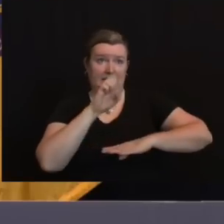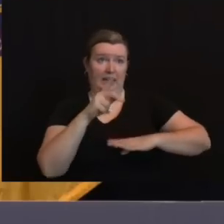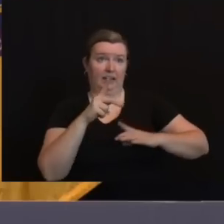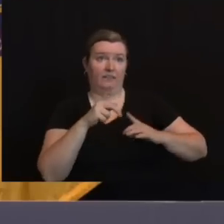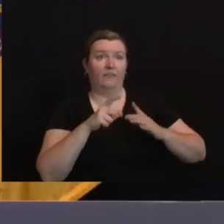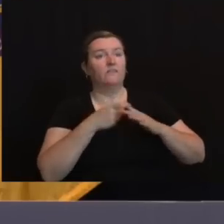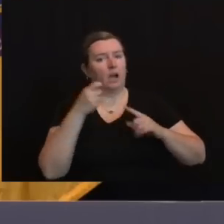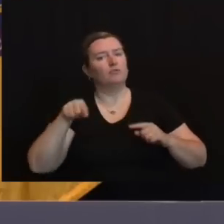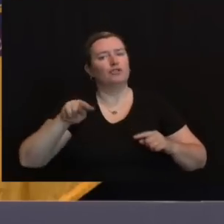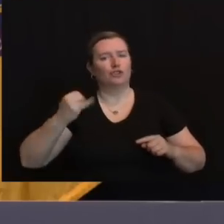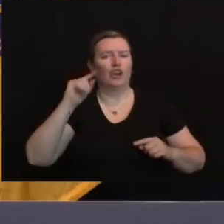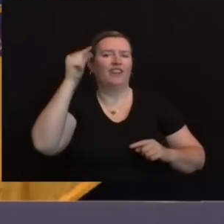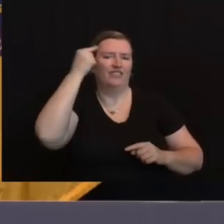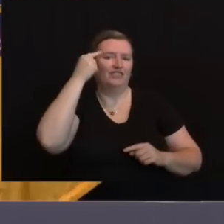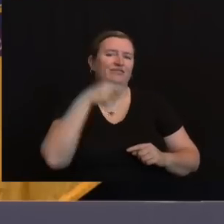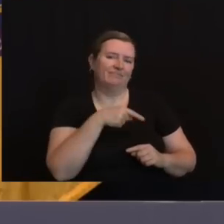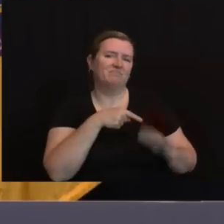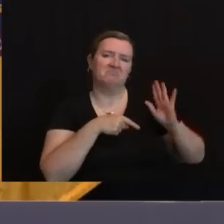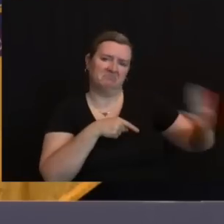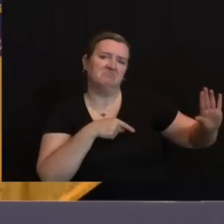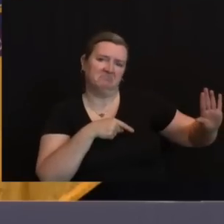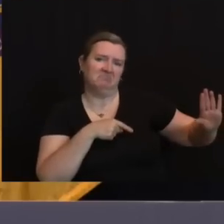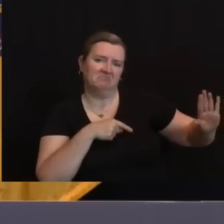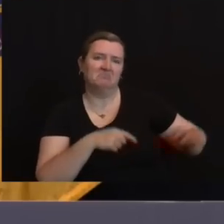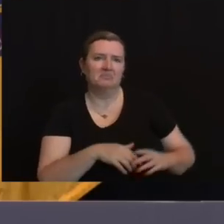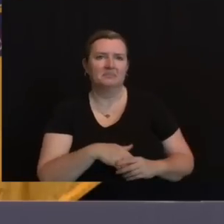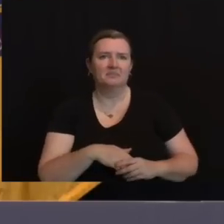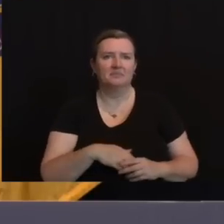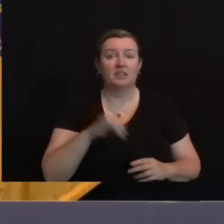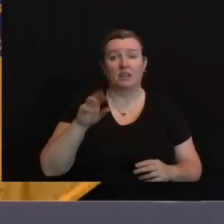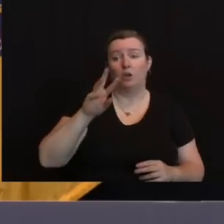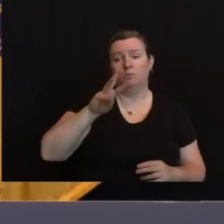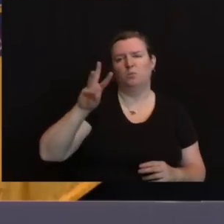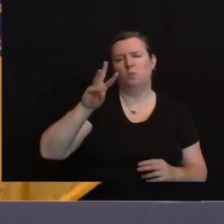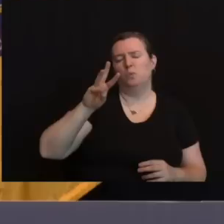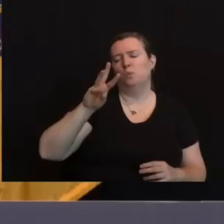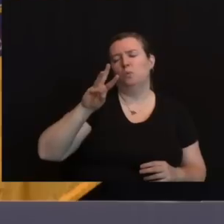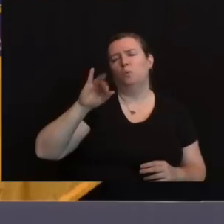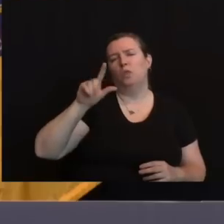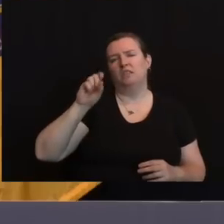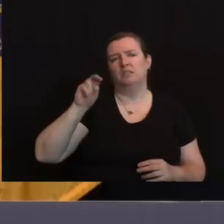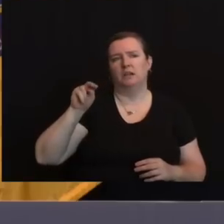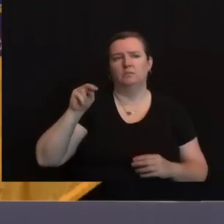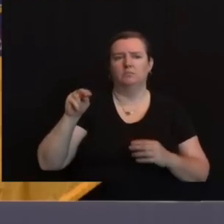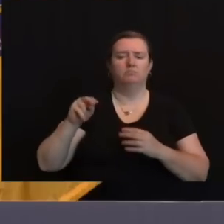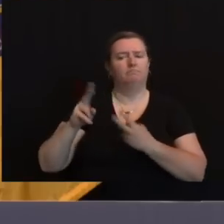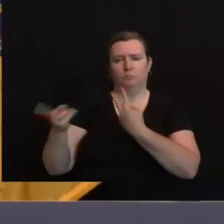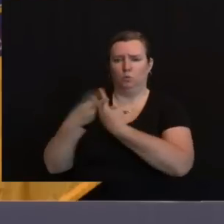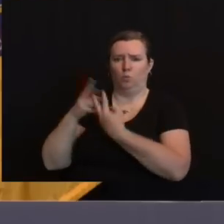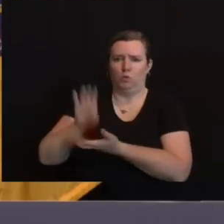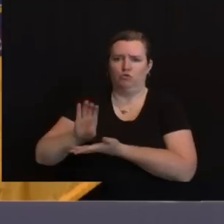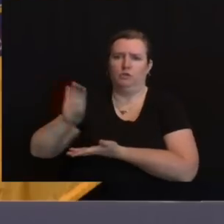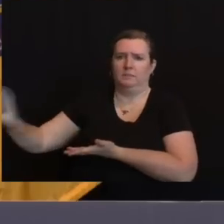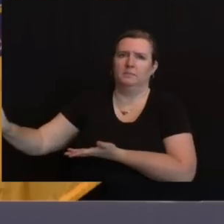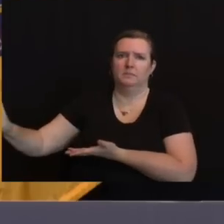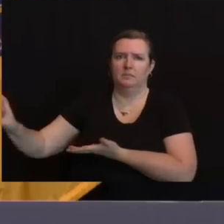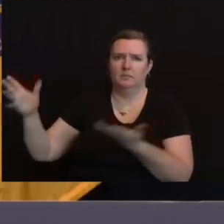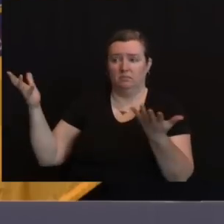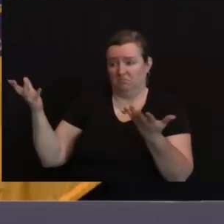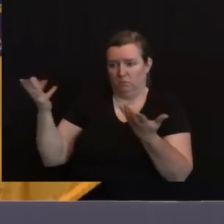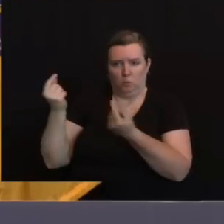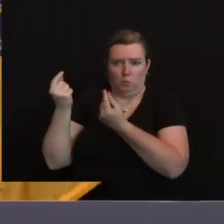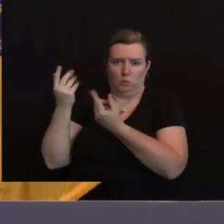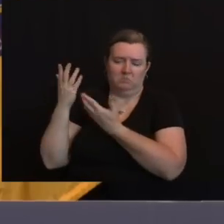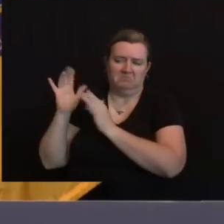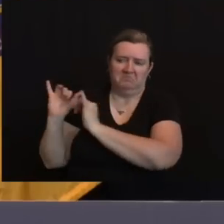it is in storage, and my guess is it is unlikely to reemerge. But I've got George's desk, and as I said, he's not happy about